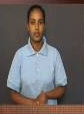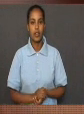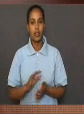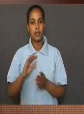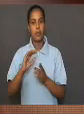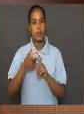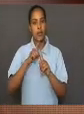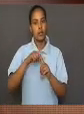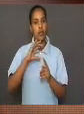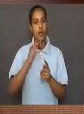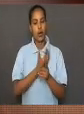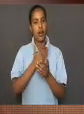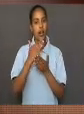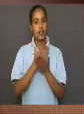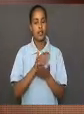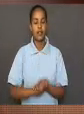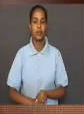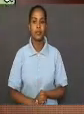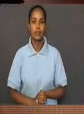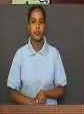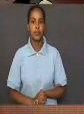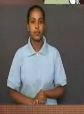Let's get back to our lesson.